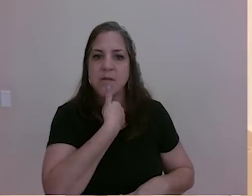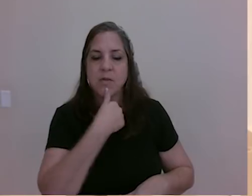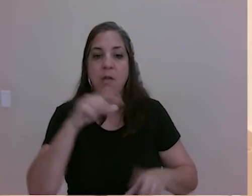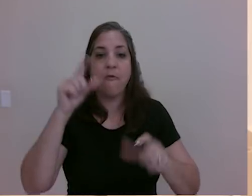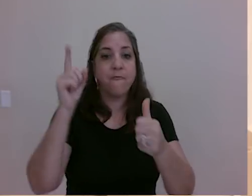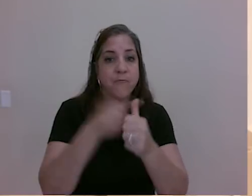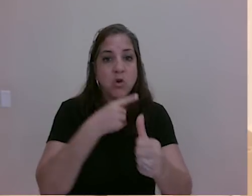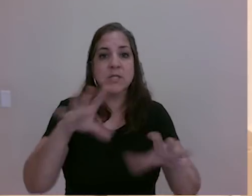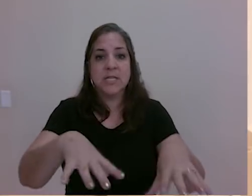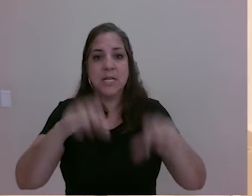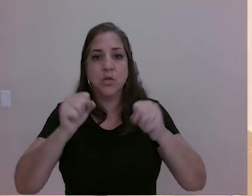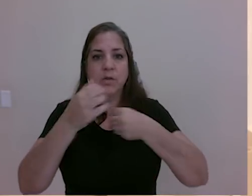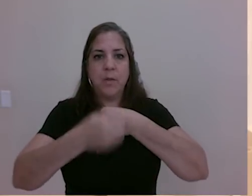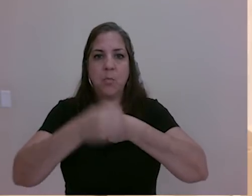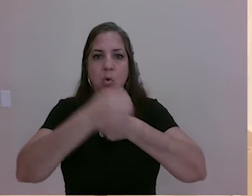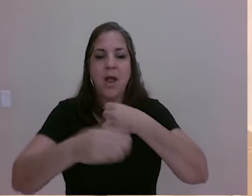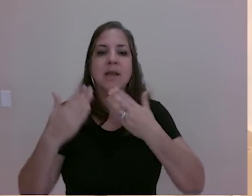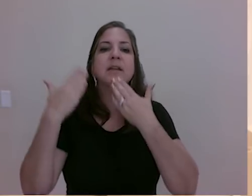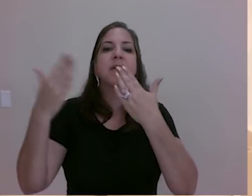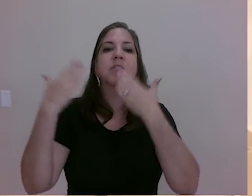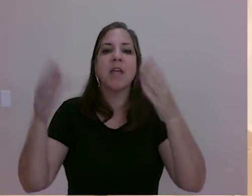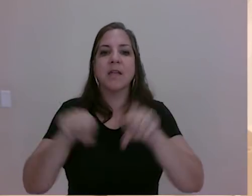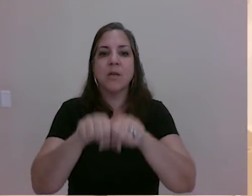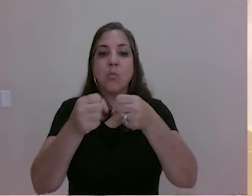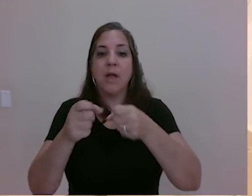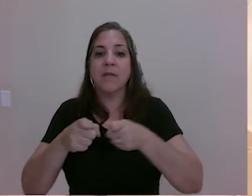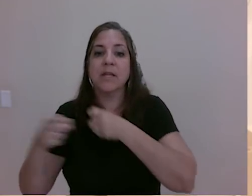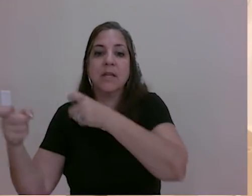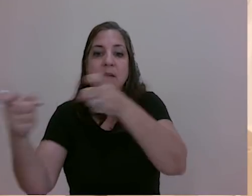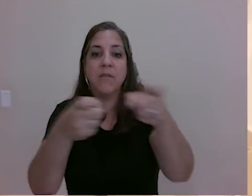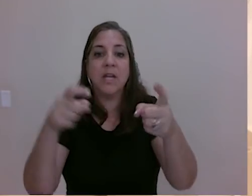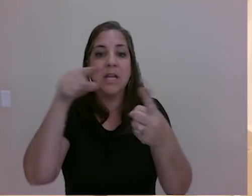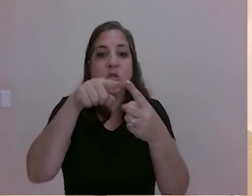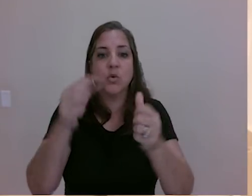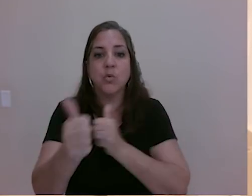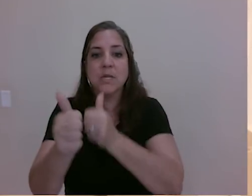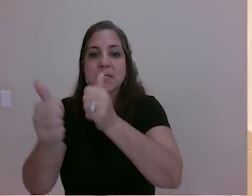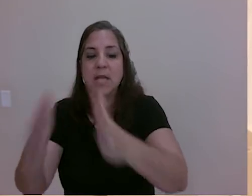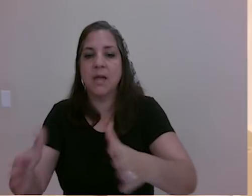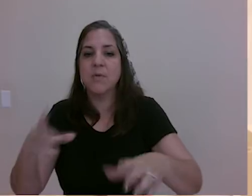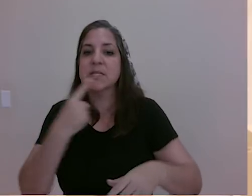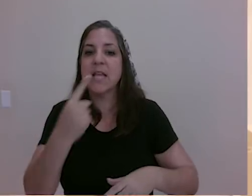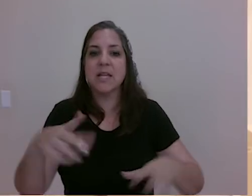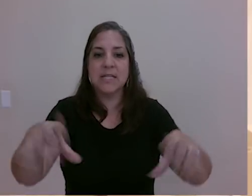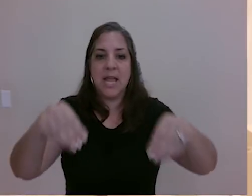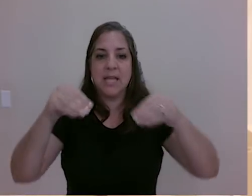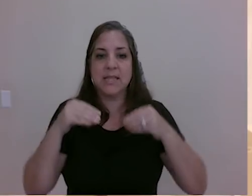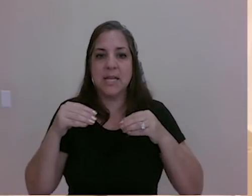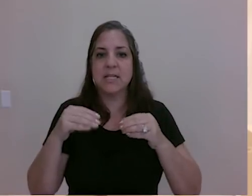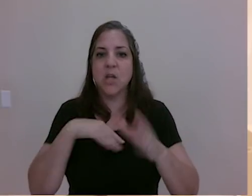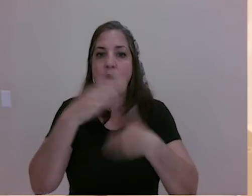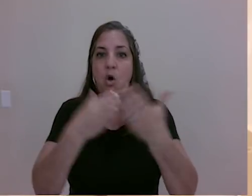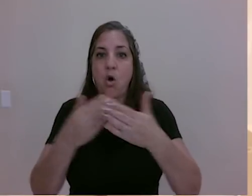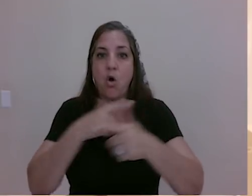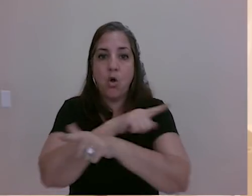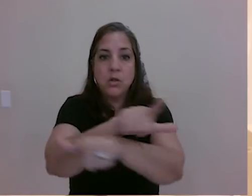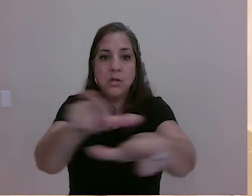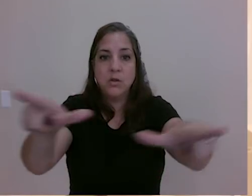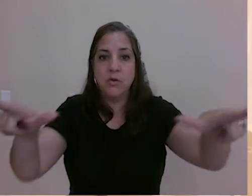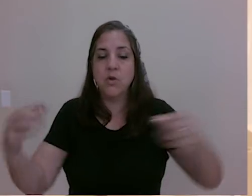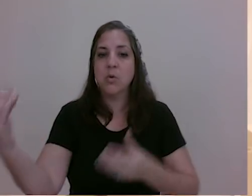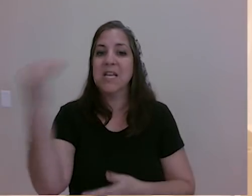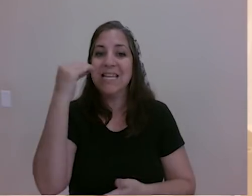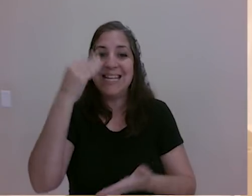it and gave it to his disciples, saying, "Take this, all of you, and eat of it, for this is